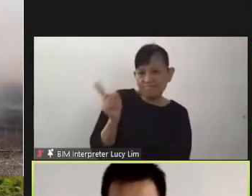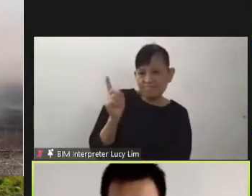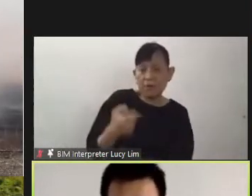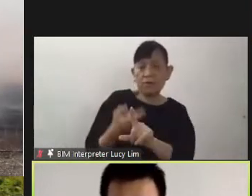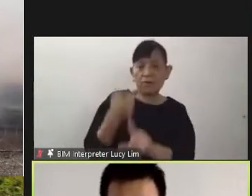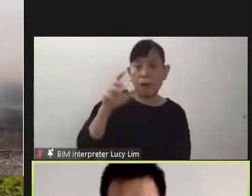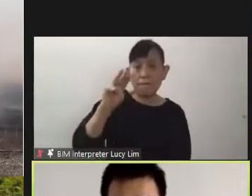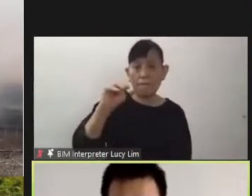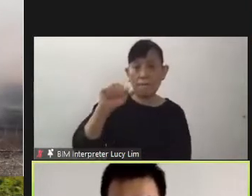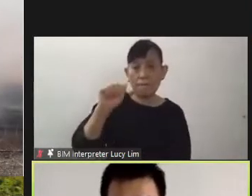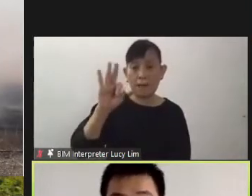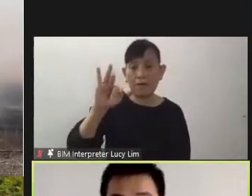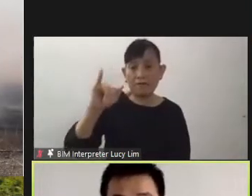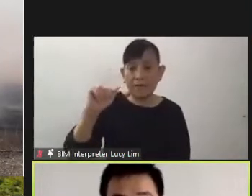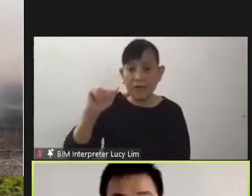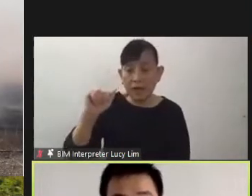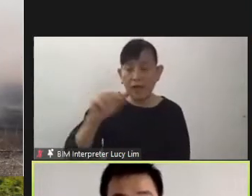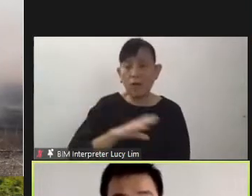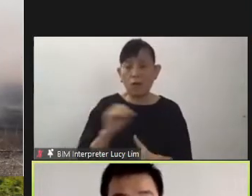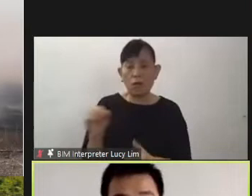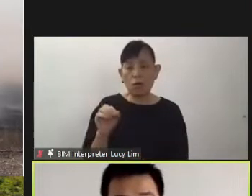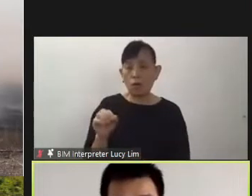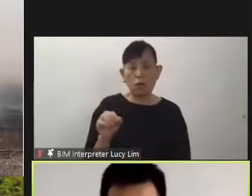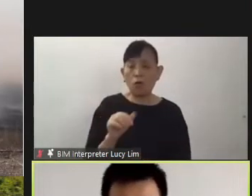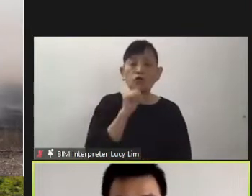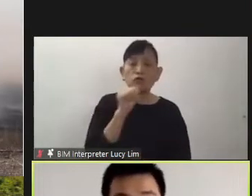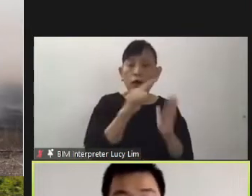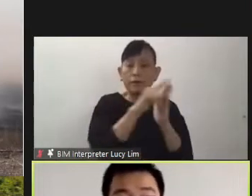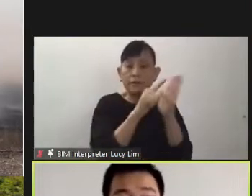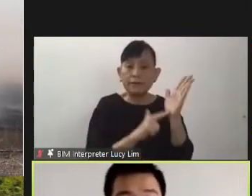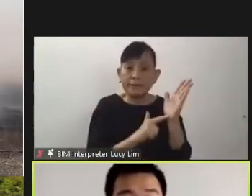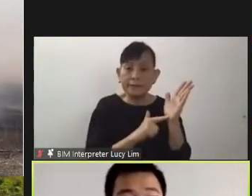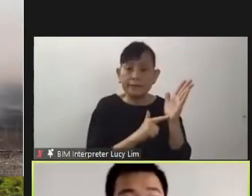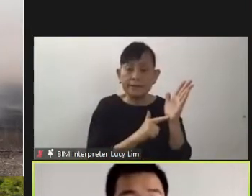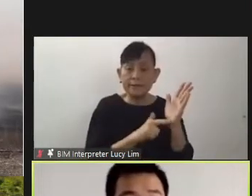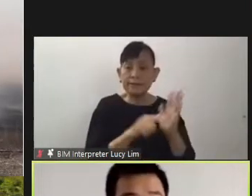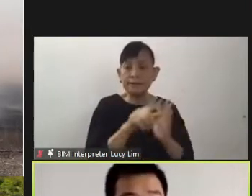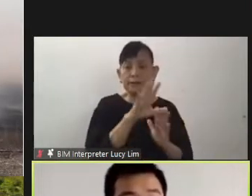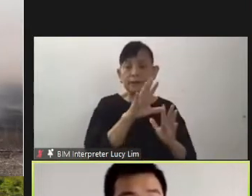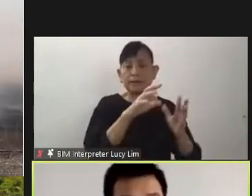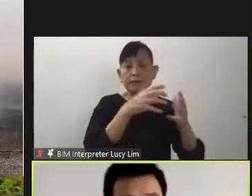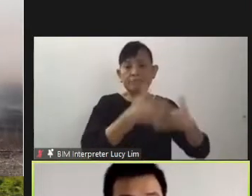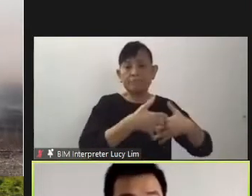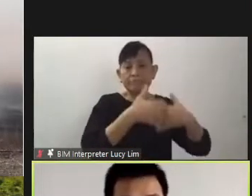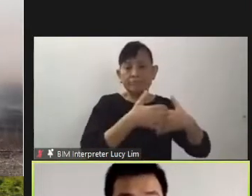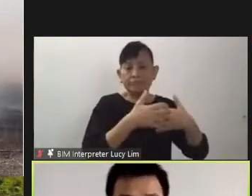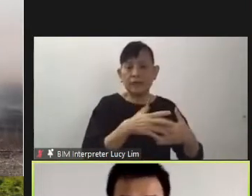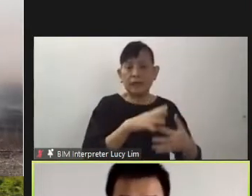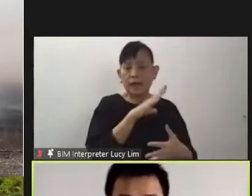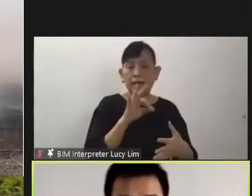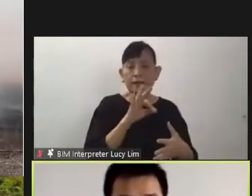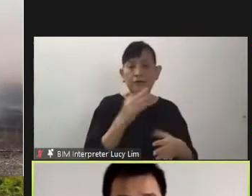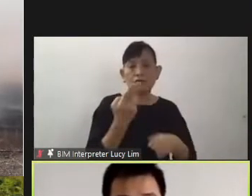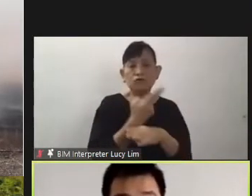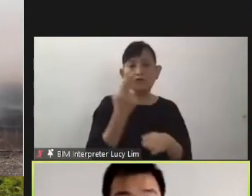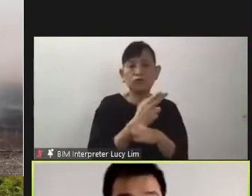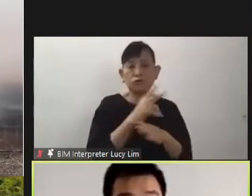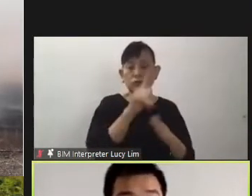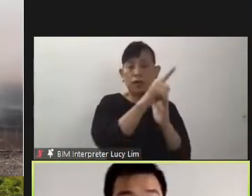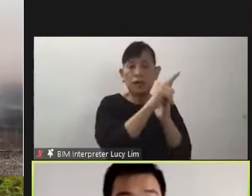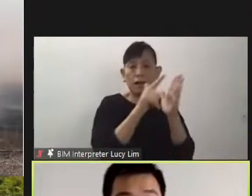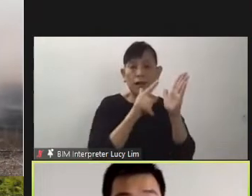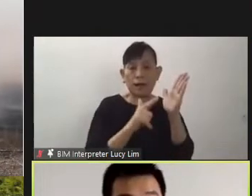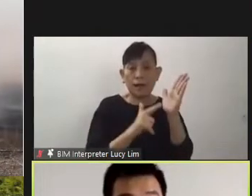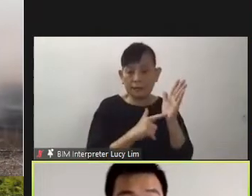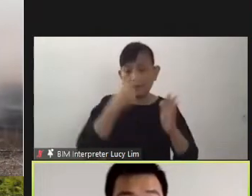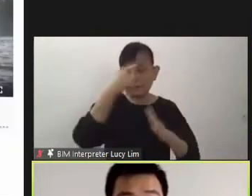waste, the illegal industry who abuse their license to do all this, to process